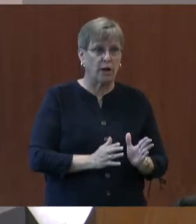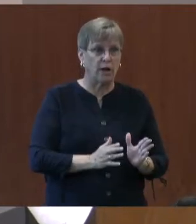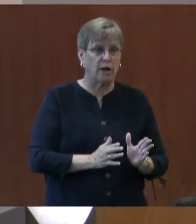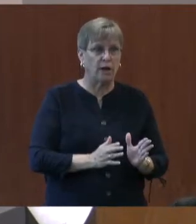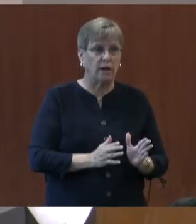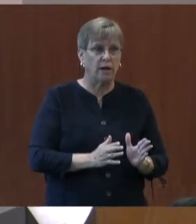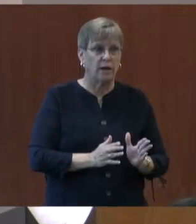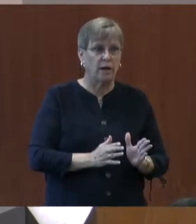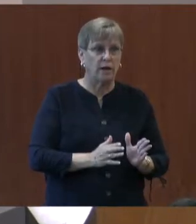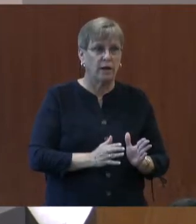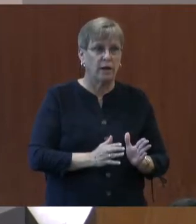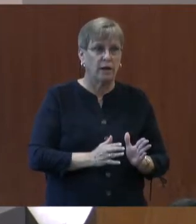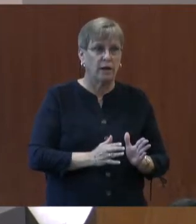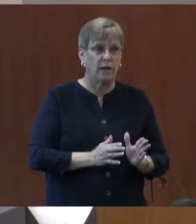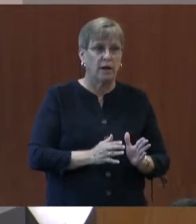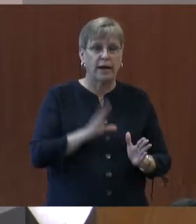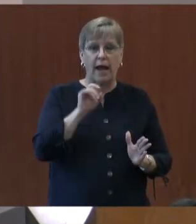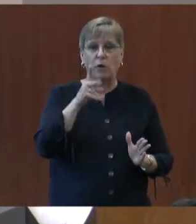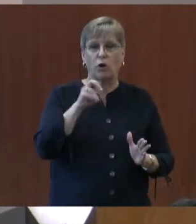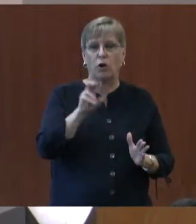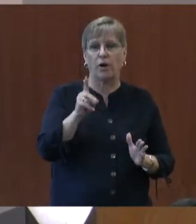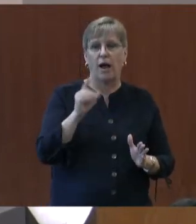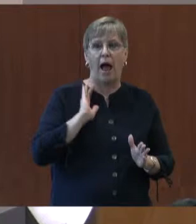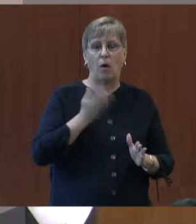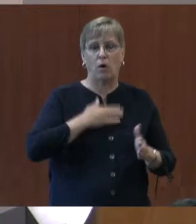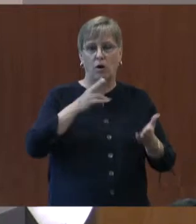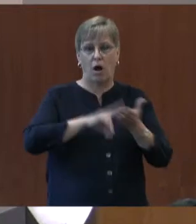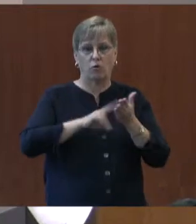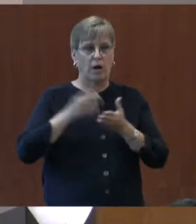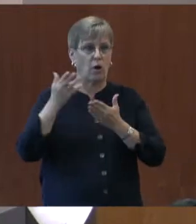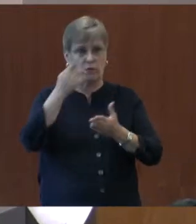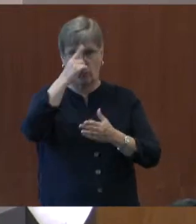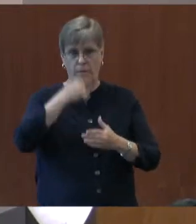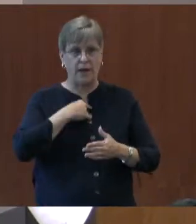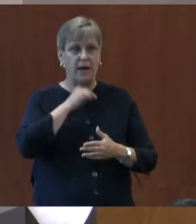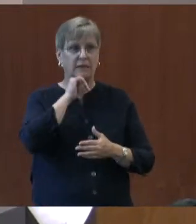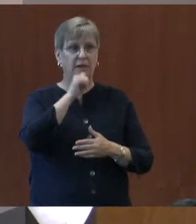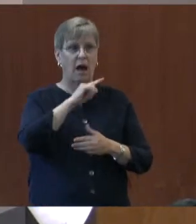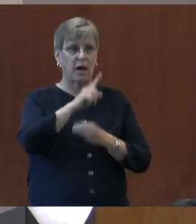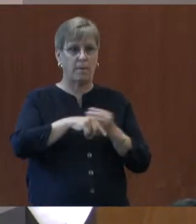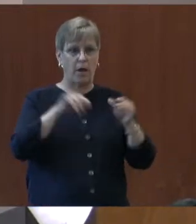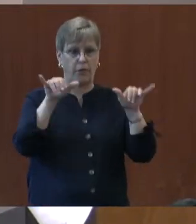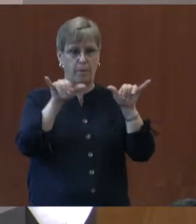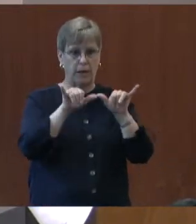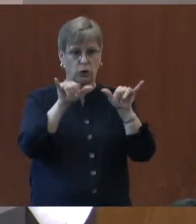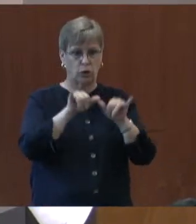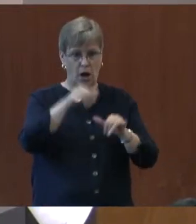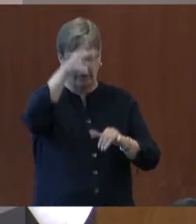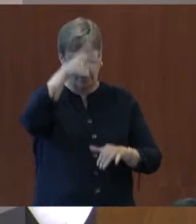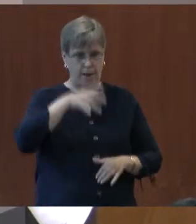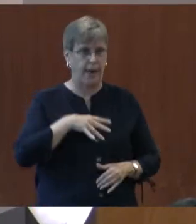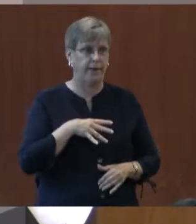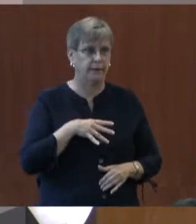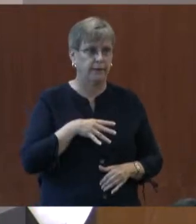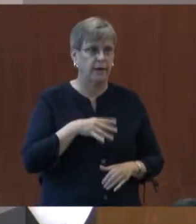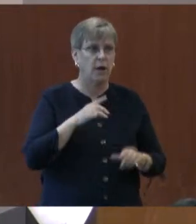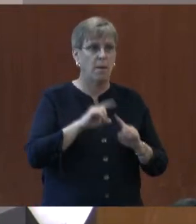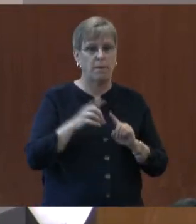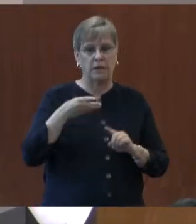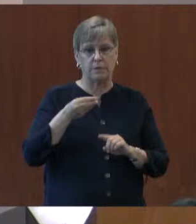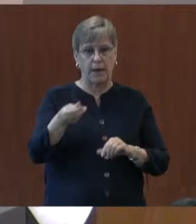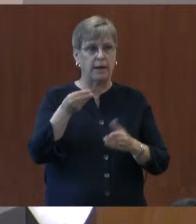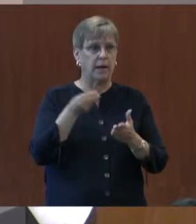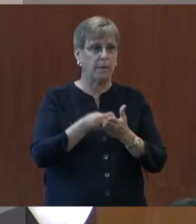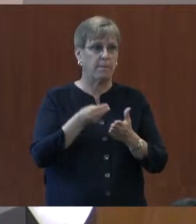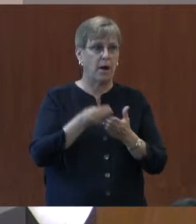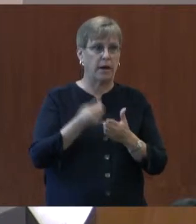the attorney countered our contract offer. For me, it is not about the measure of the man, but spending